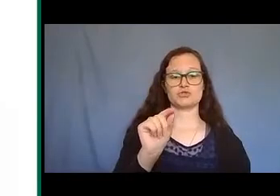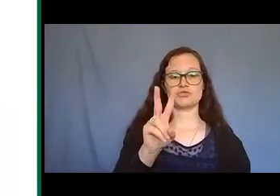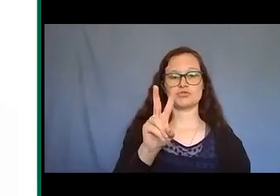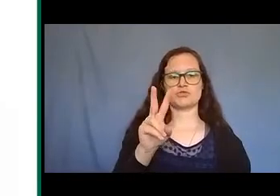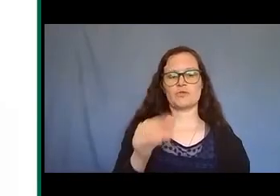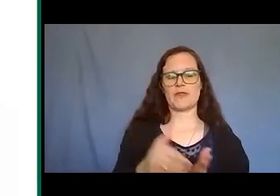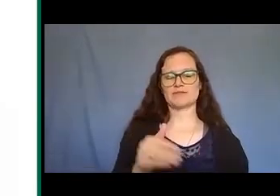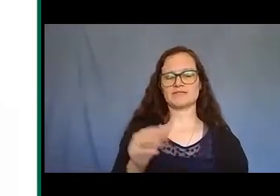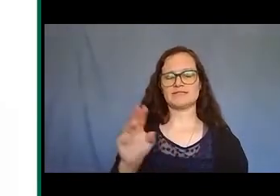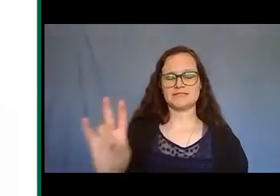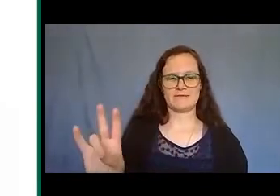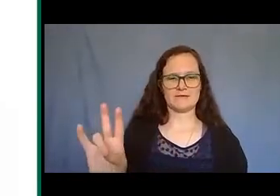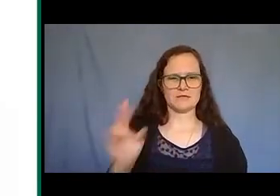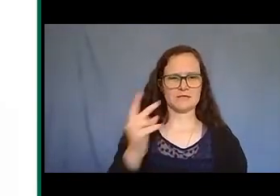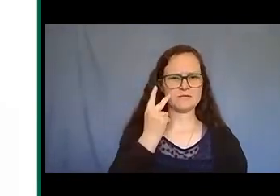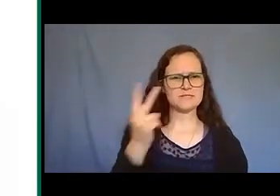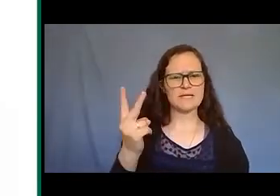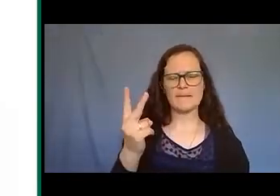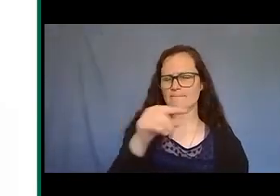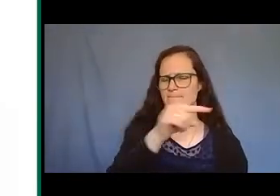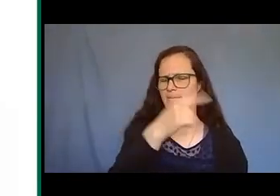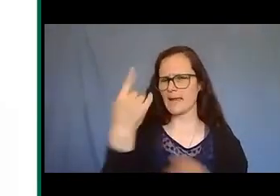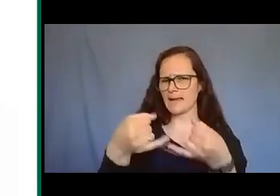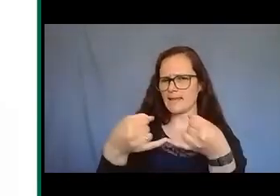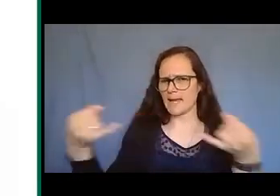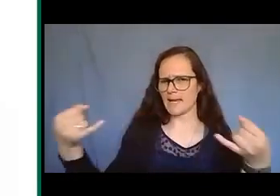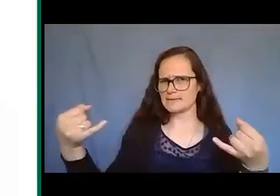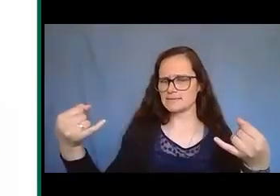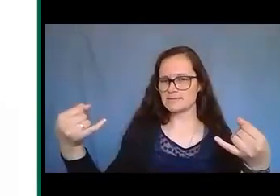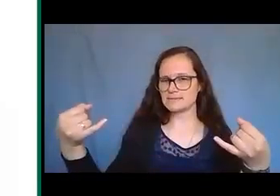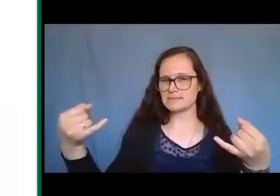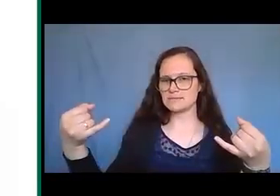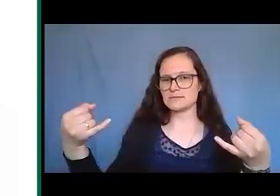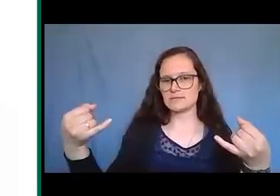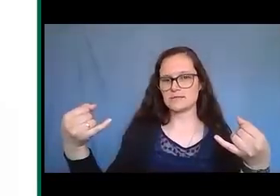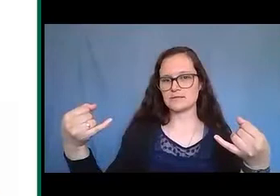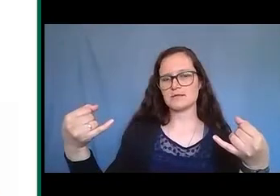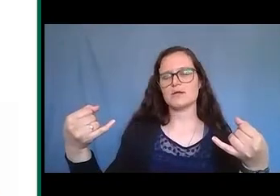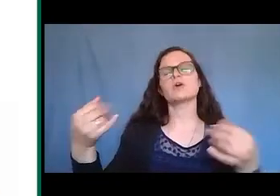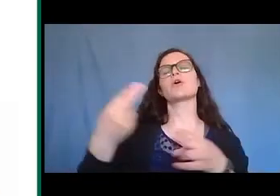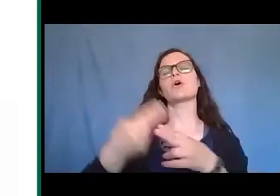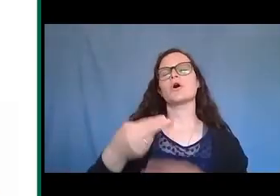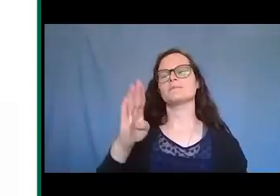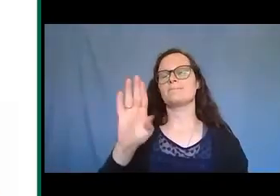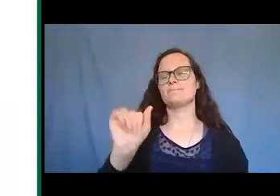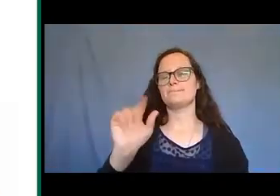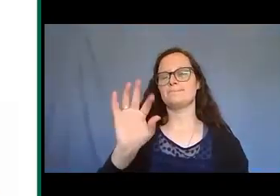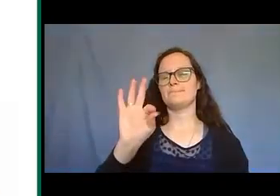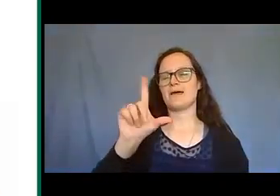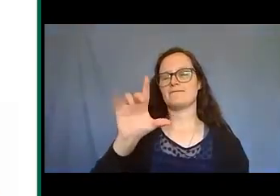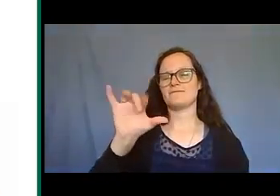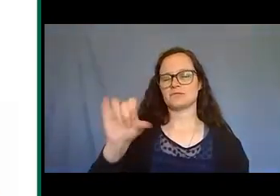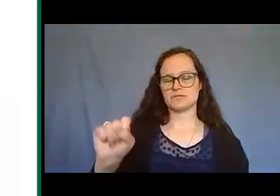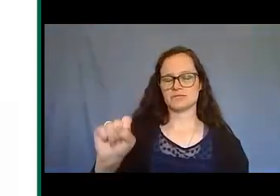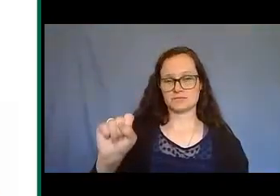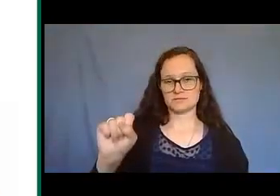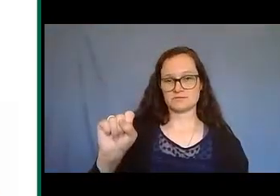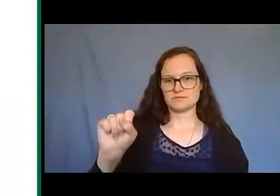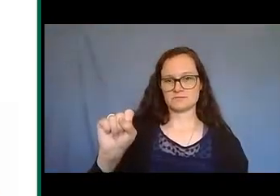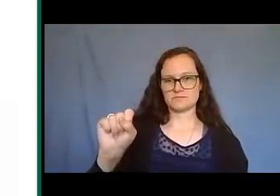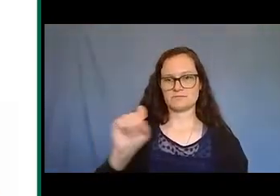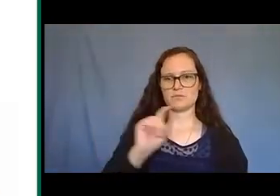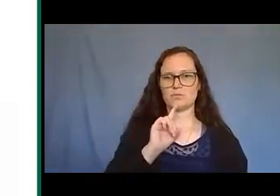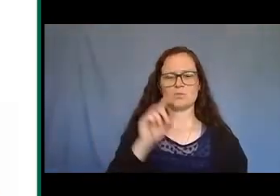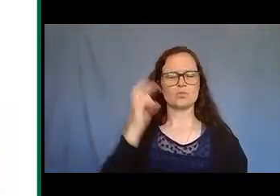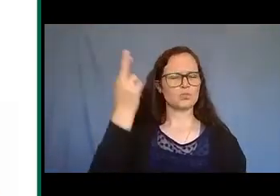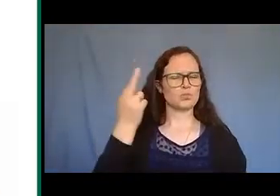in the image. And these black lines are actually called baffles. And the baffles are there to separate out the